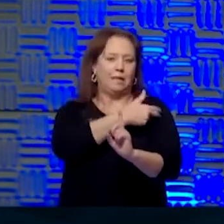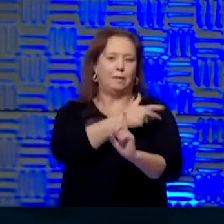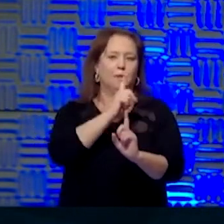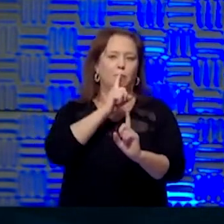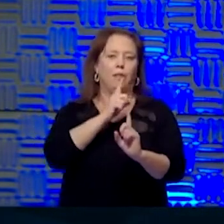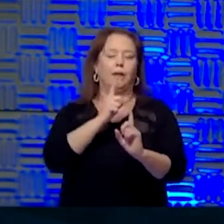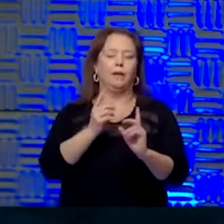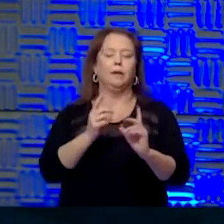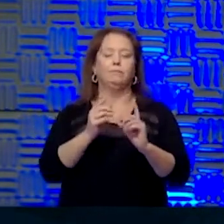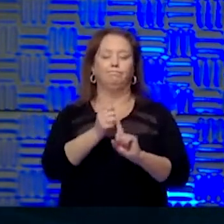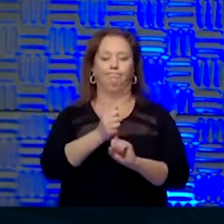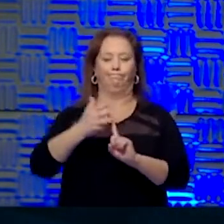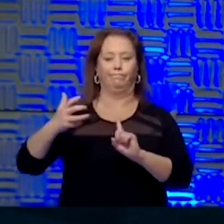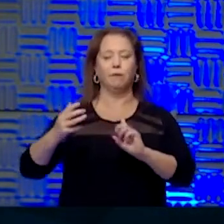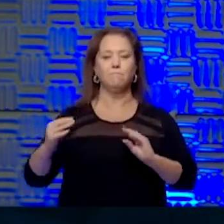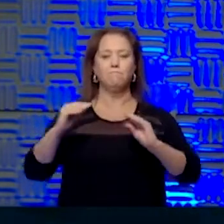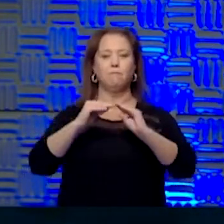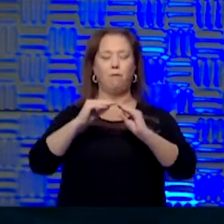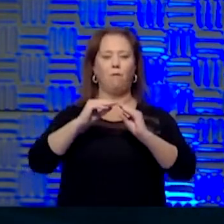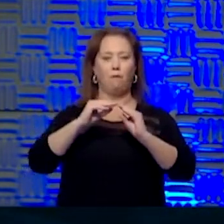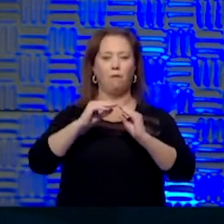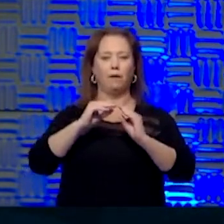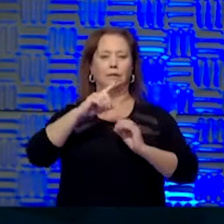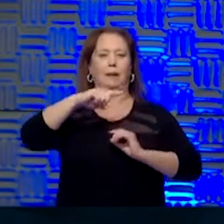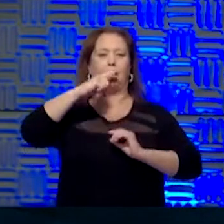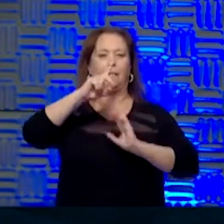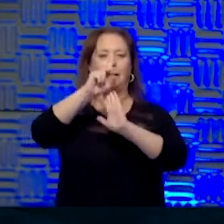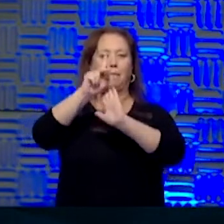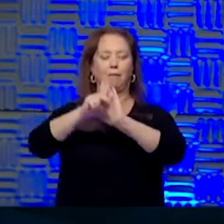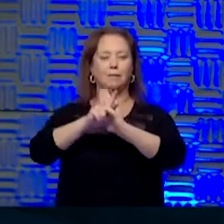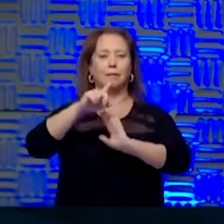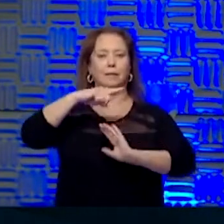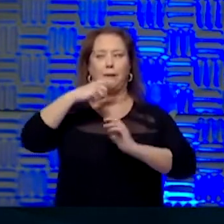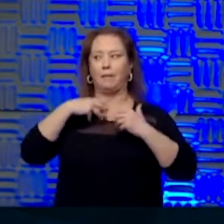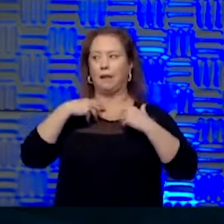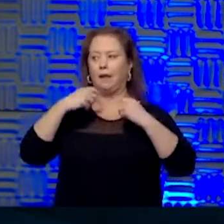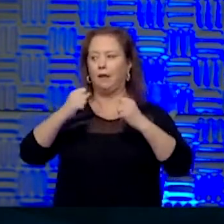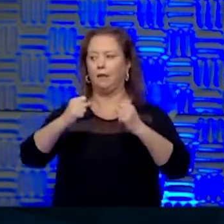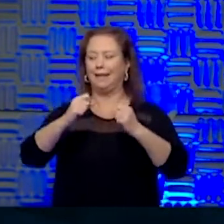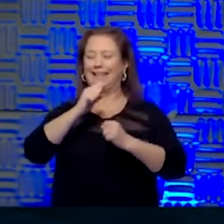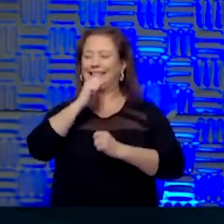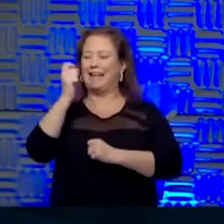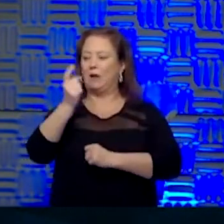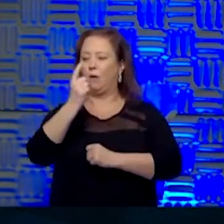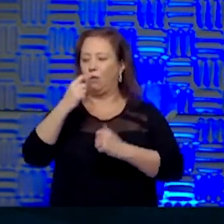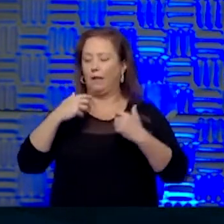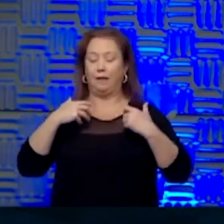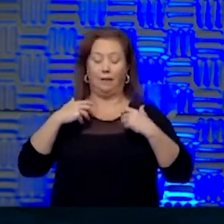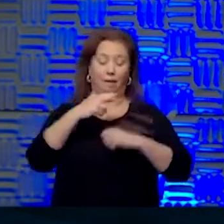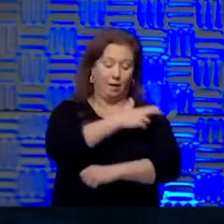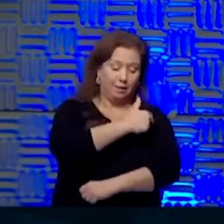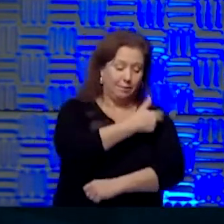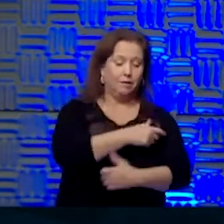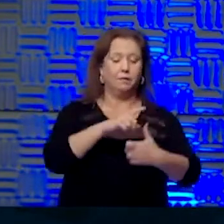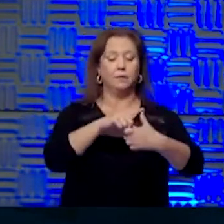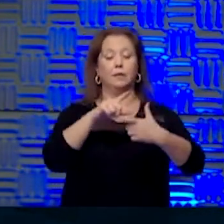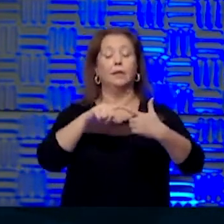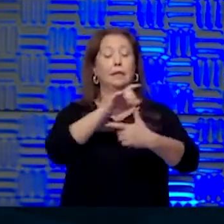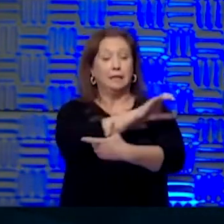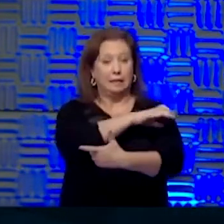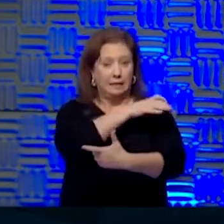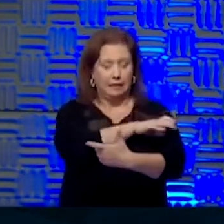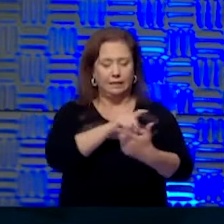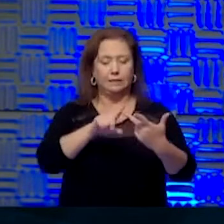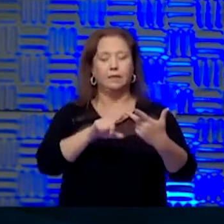to be dealing with as a matter of public policy and public health. It's not just hospitals, it's clinics, but it's certainly the